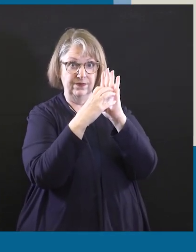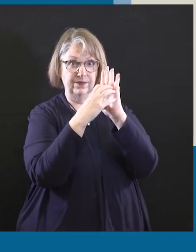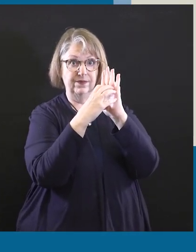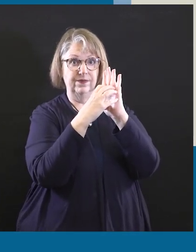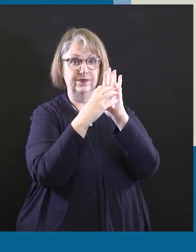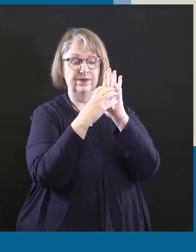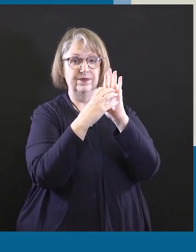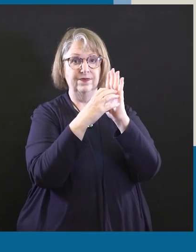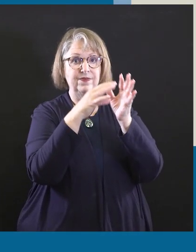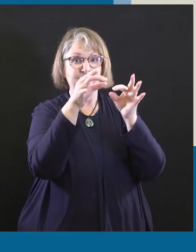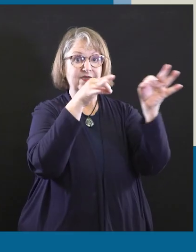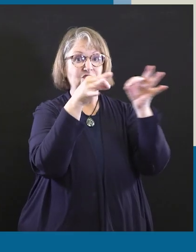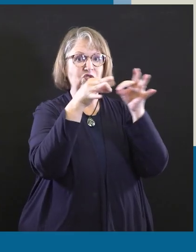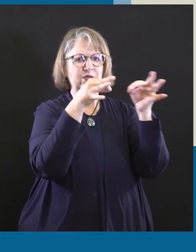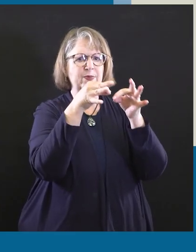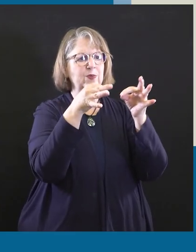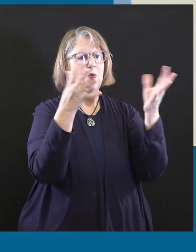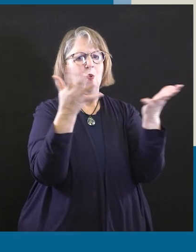Organization body.